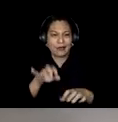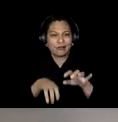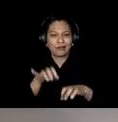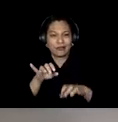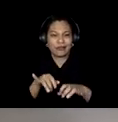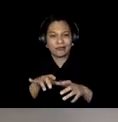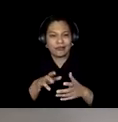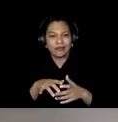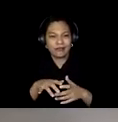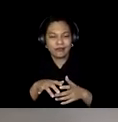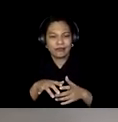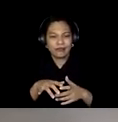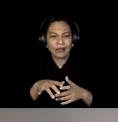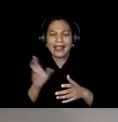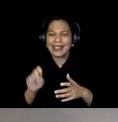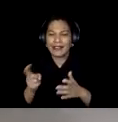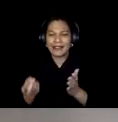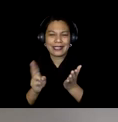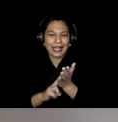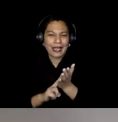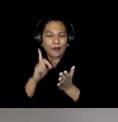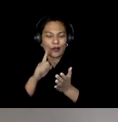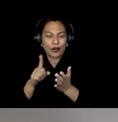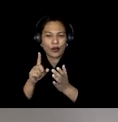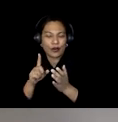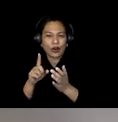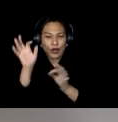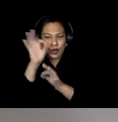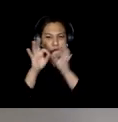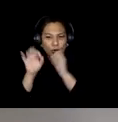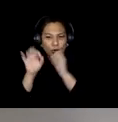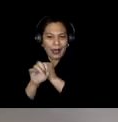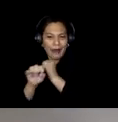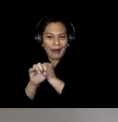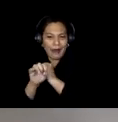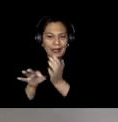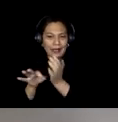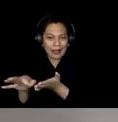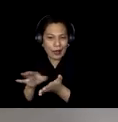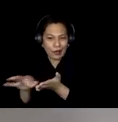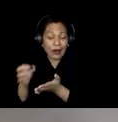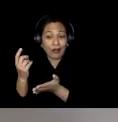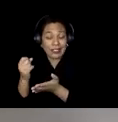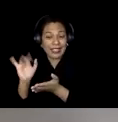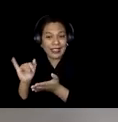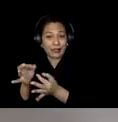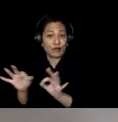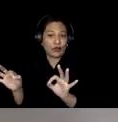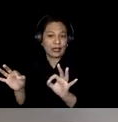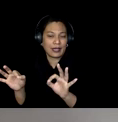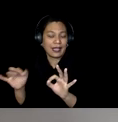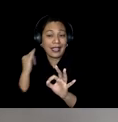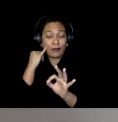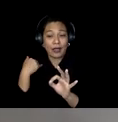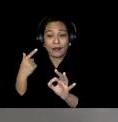up. You have to sign up for a Google Ads account, but it's free. And you can sign up easily if you have a